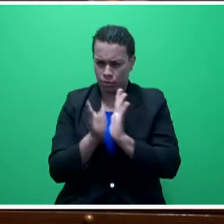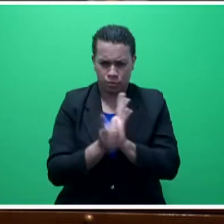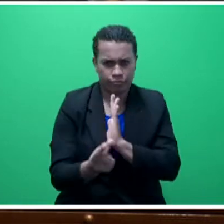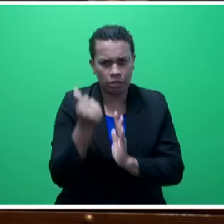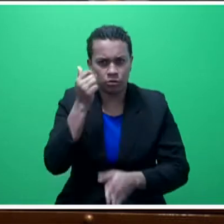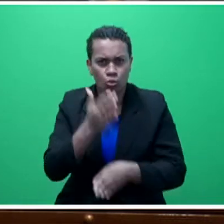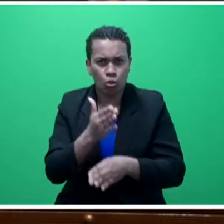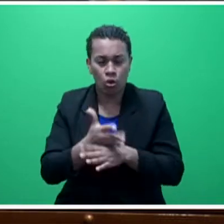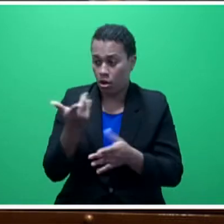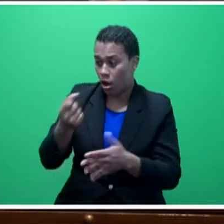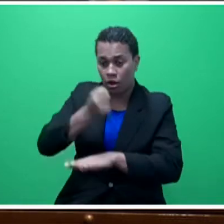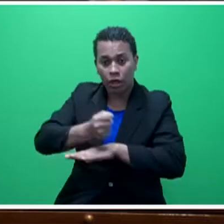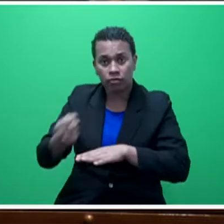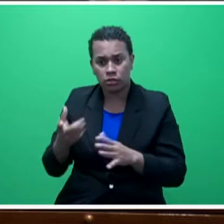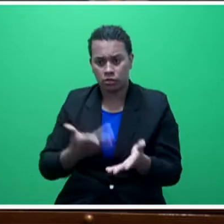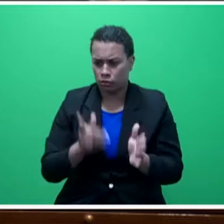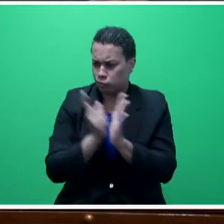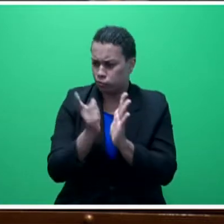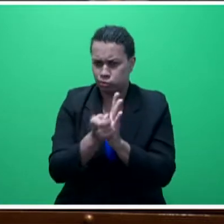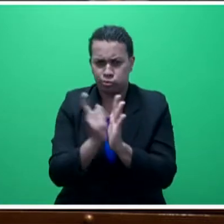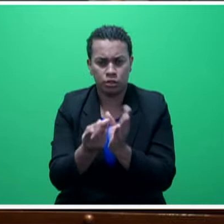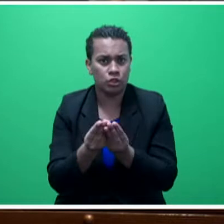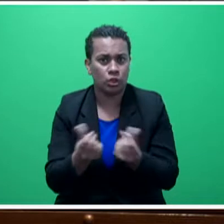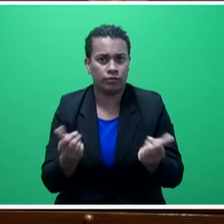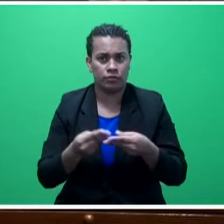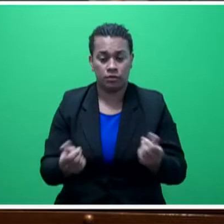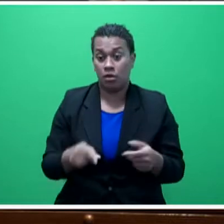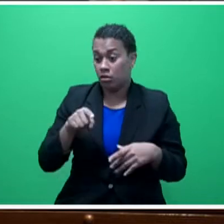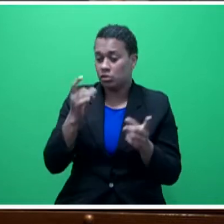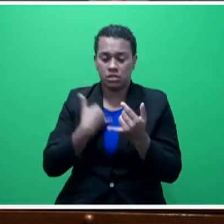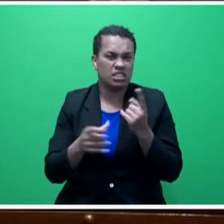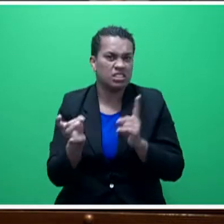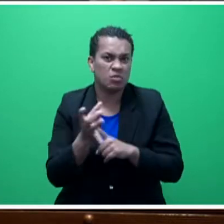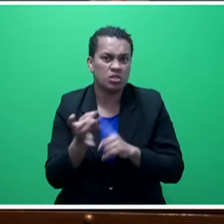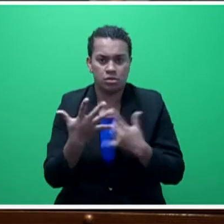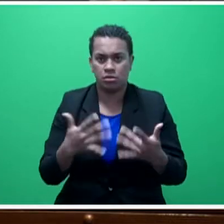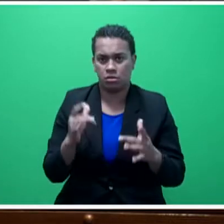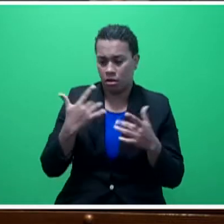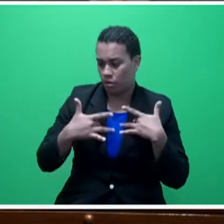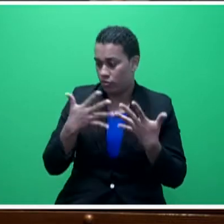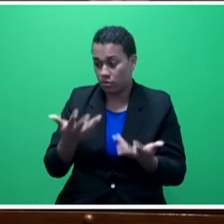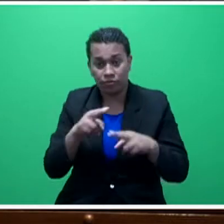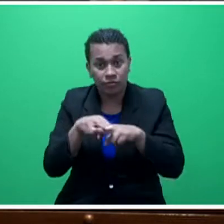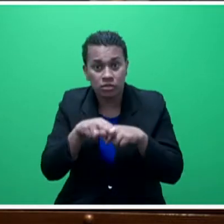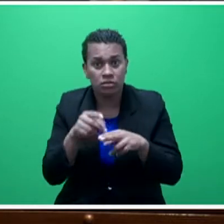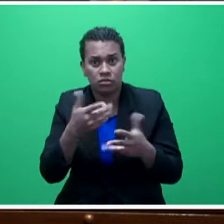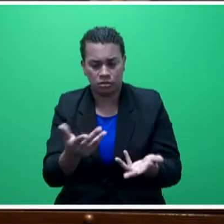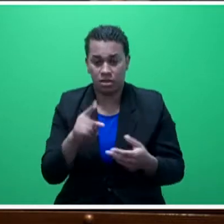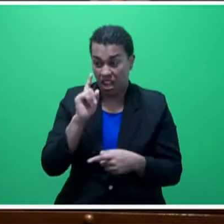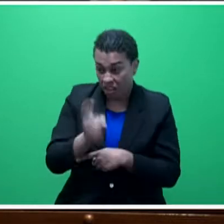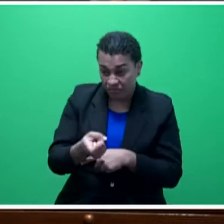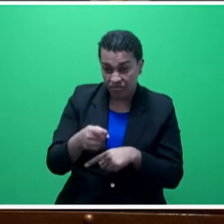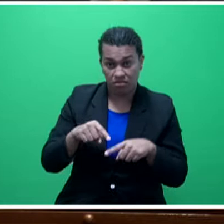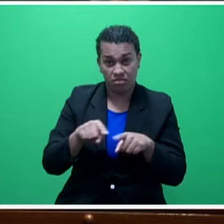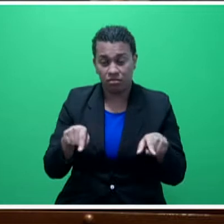channels when it deals with the lives of Fijians. If the term quick response had a face, it would